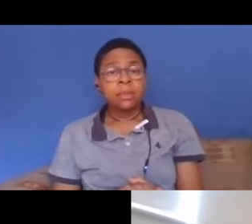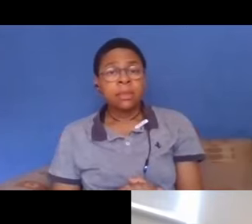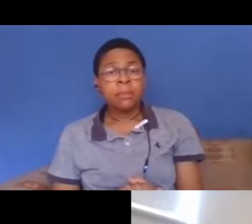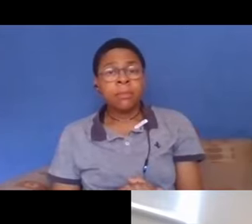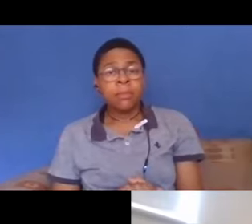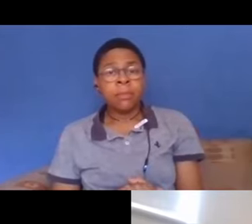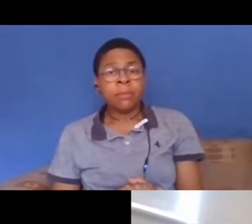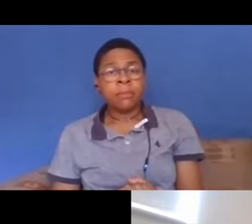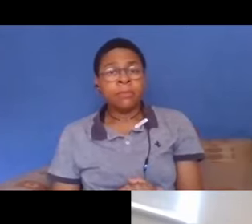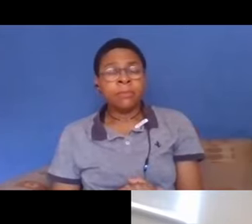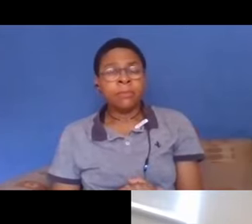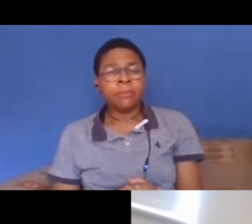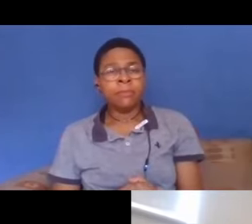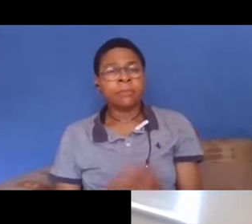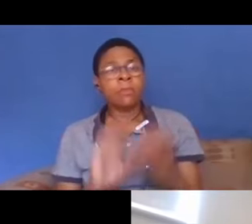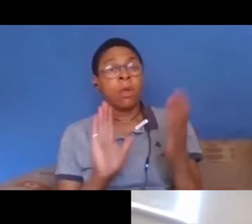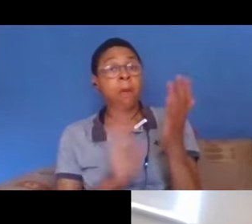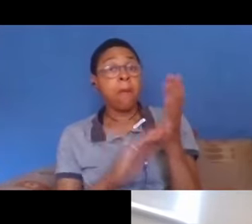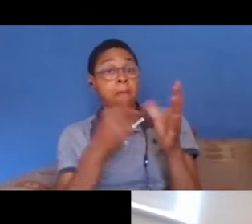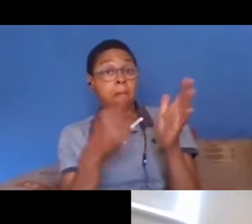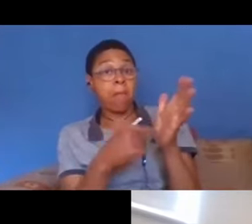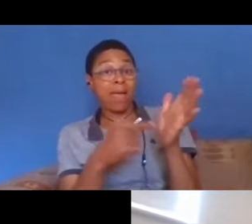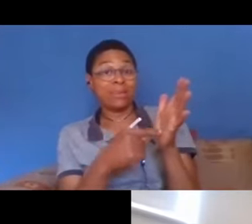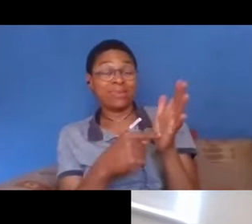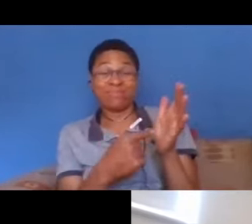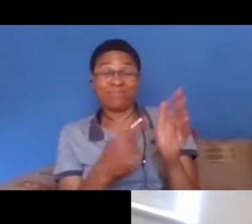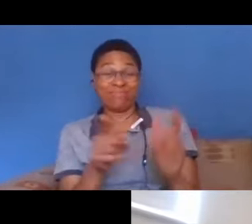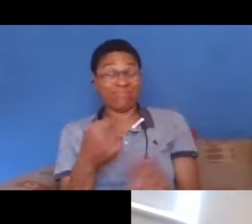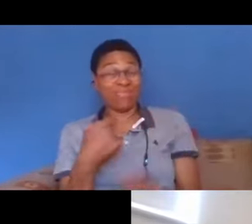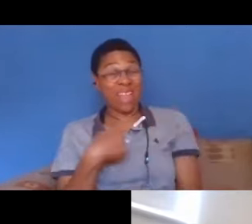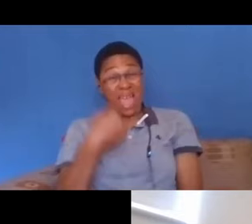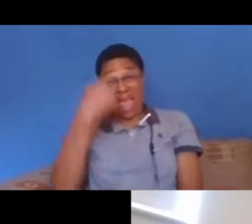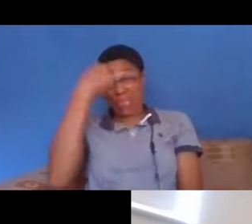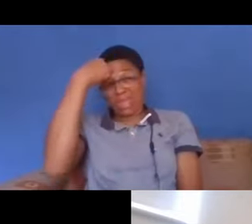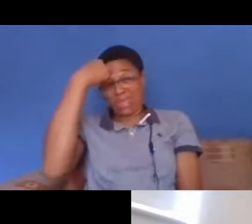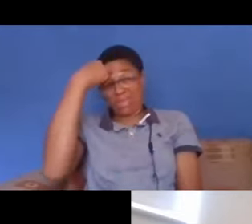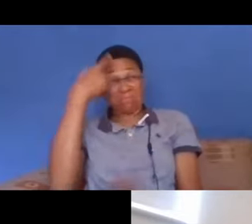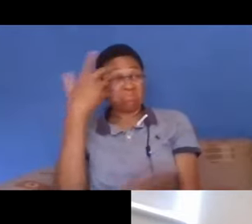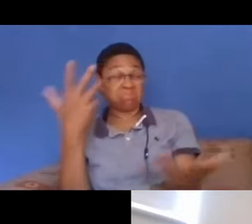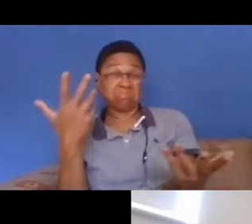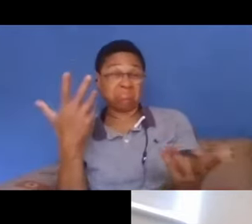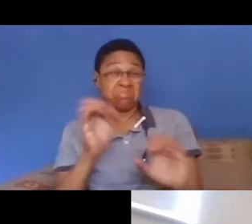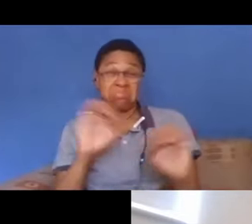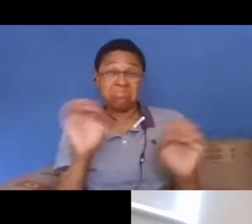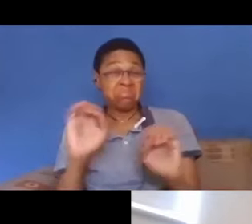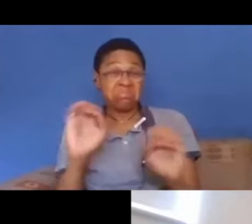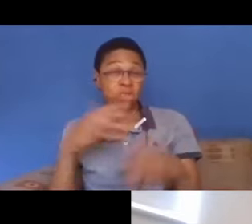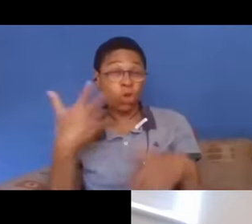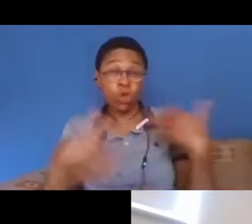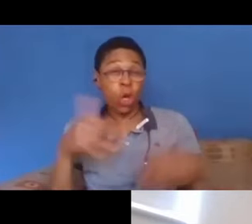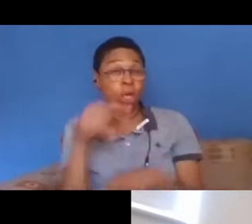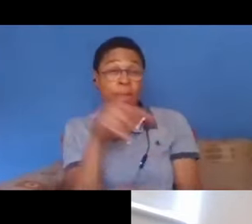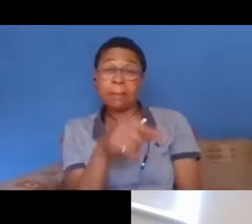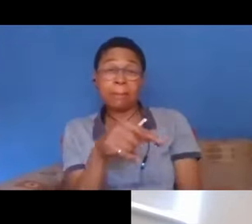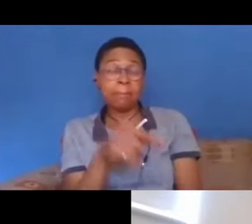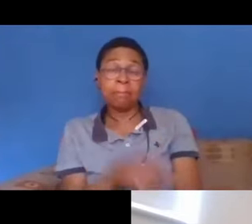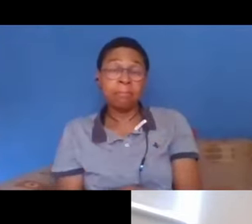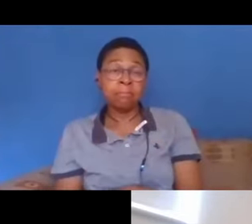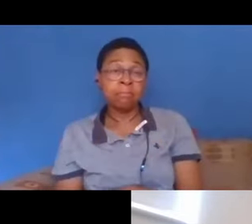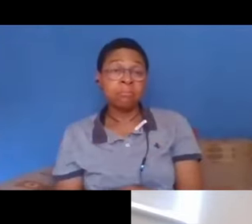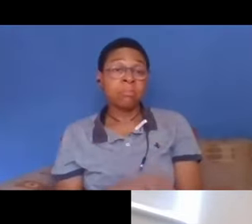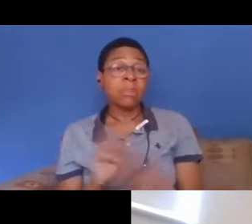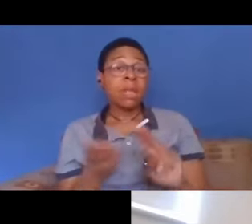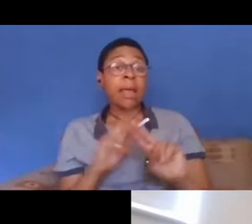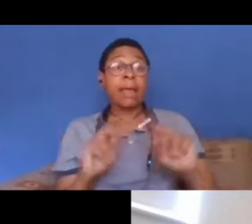From a physiology point of view, I don't think it'll impair what they do, as long as the class is